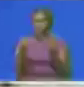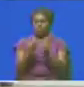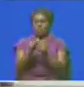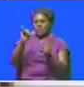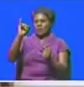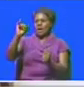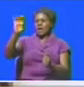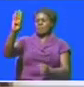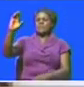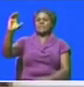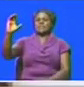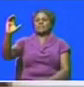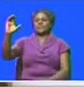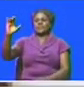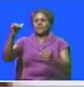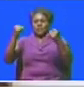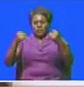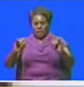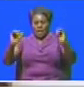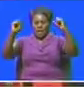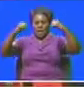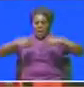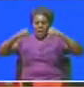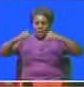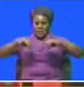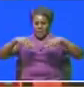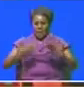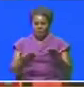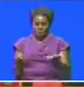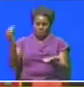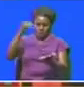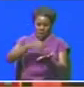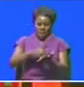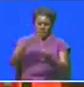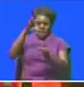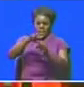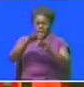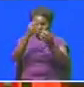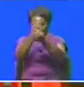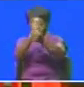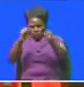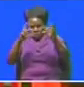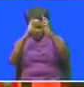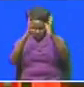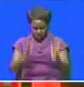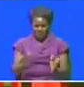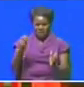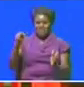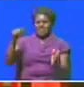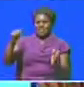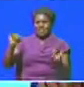electoral body IEBC to try and agree on modalities for the repeat presidential election. Noah Otieno, KTN News.